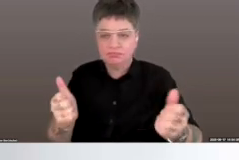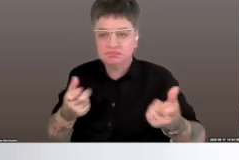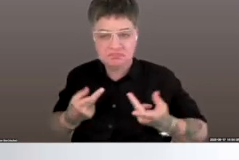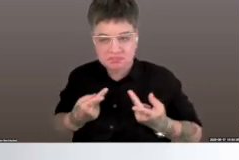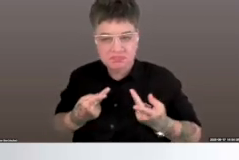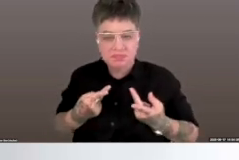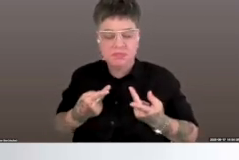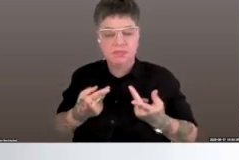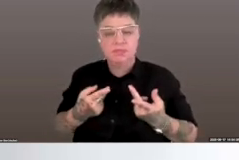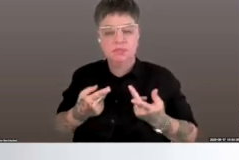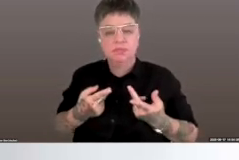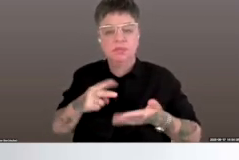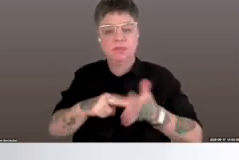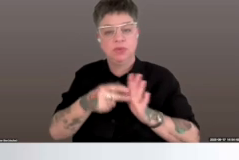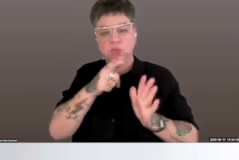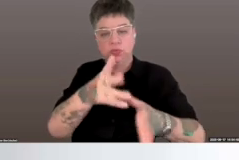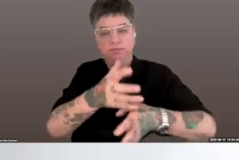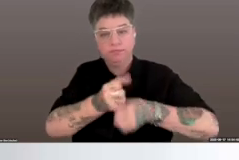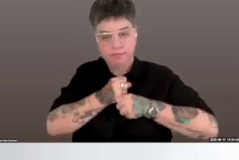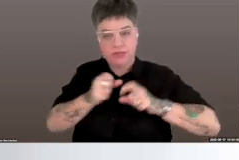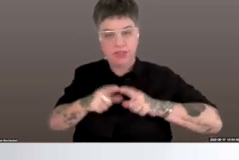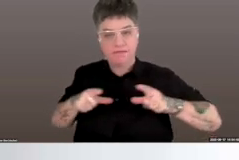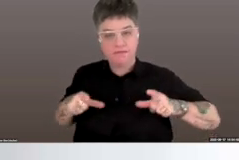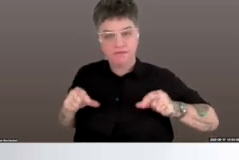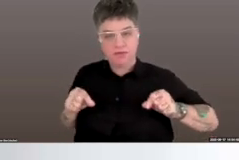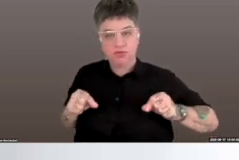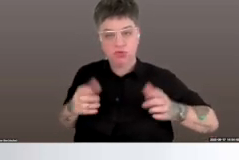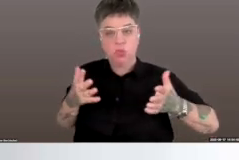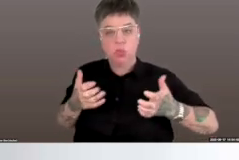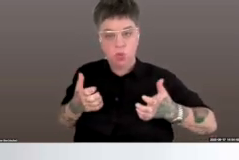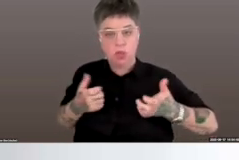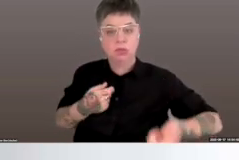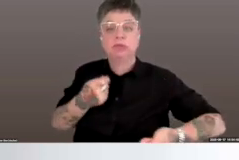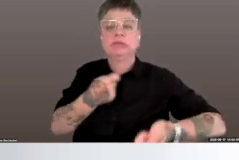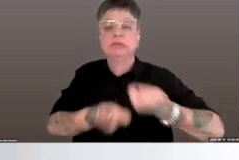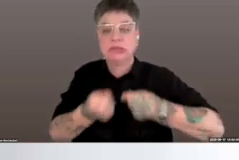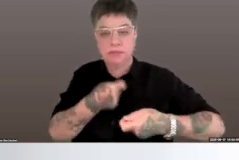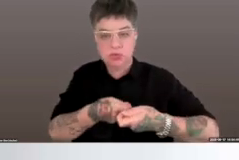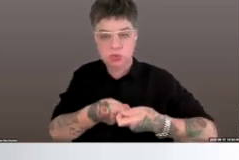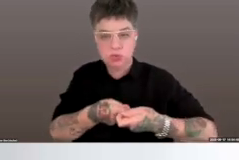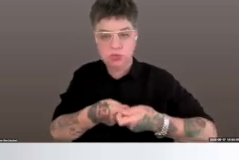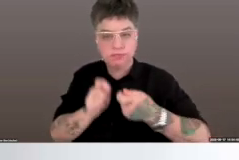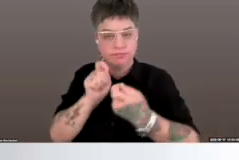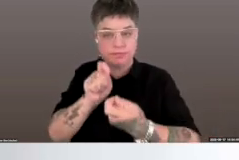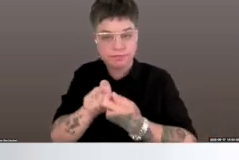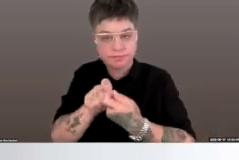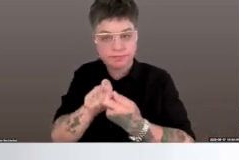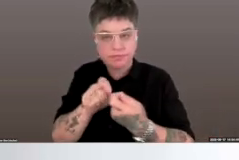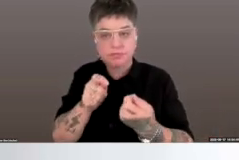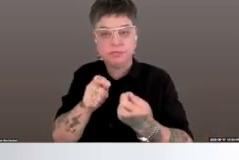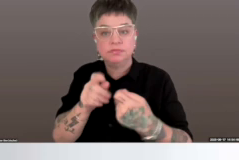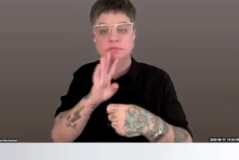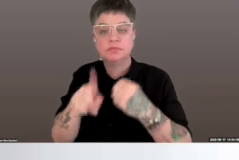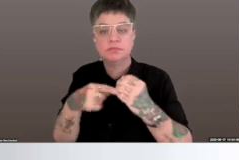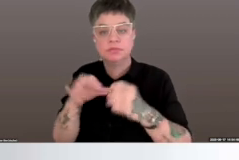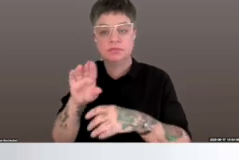the recipients of those vouchers would like to substitute and specifically I'm referring to the fuel